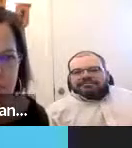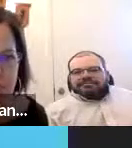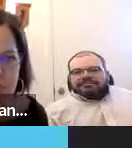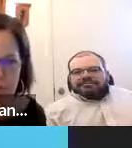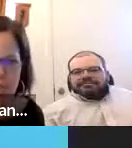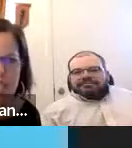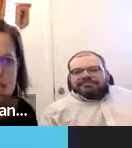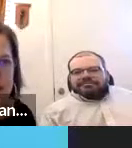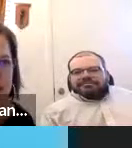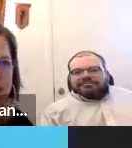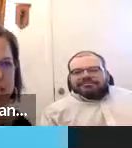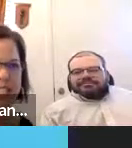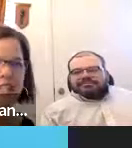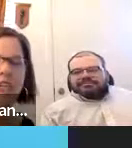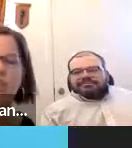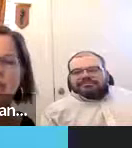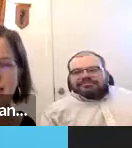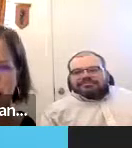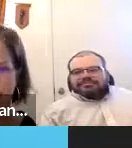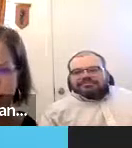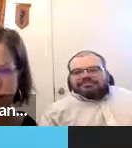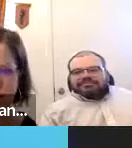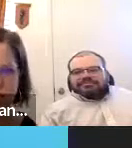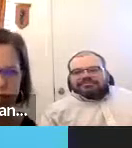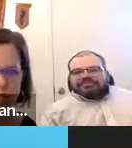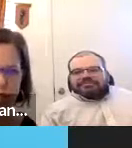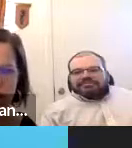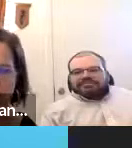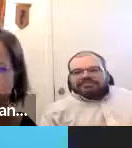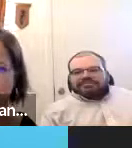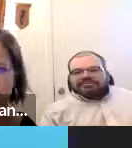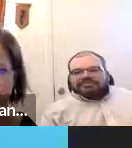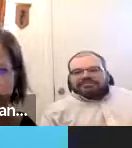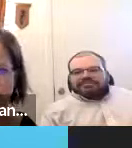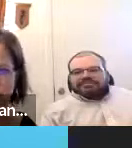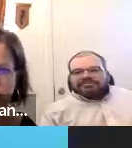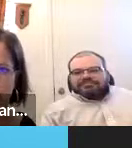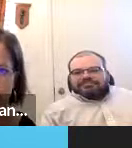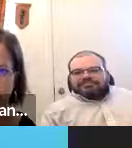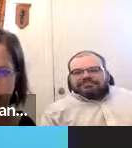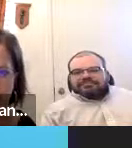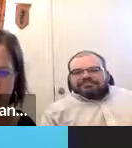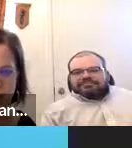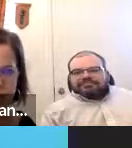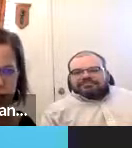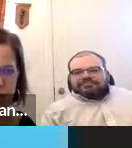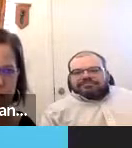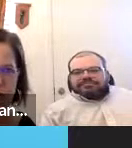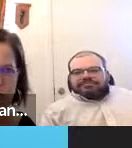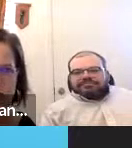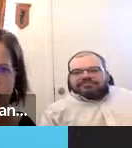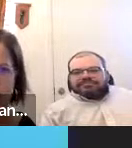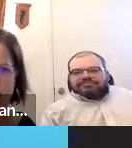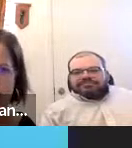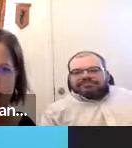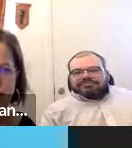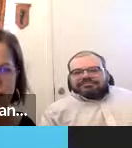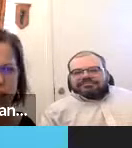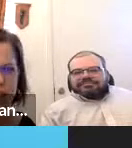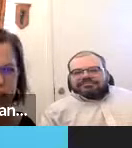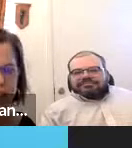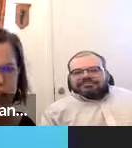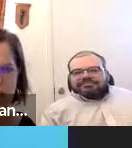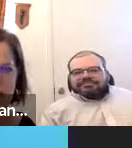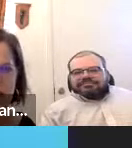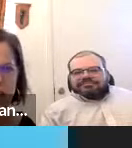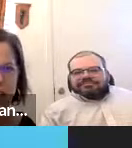number of people that said things like, oh my gosh, how are you going to teach her to ride a bike or play on the playground? Or how are you guys going to